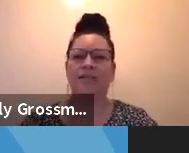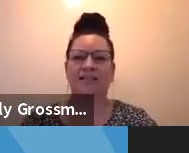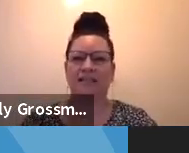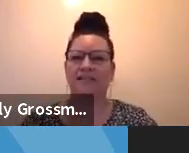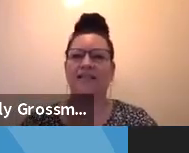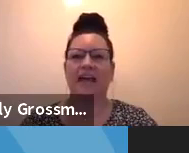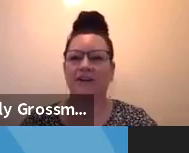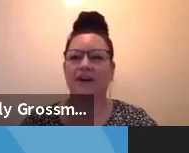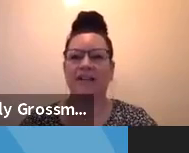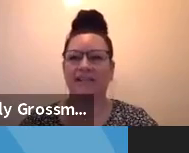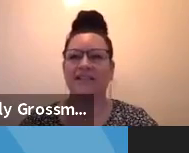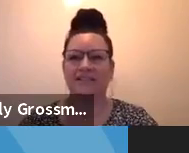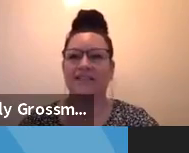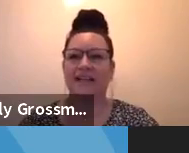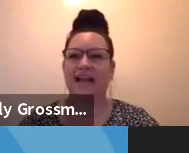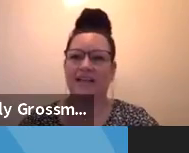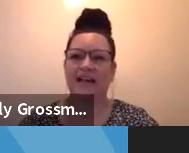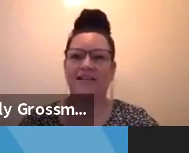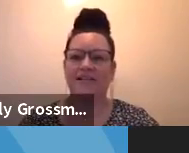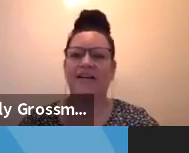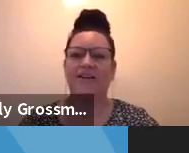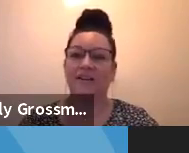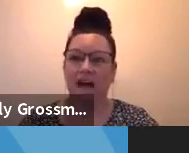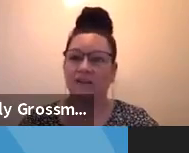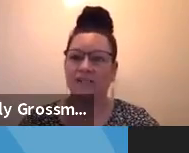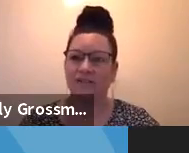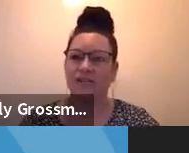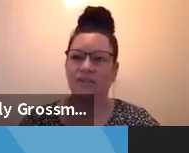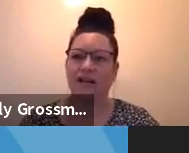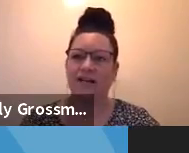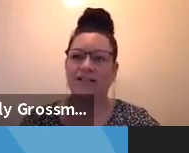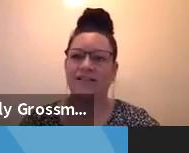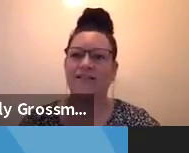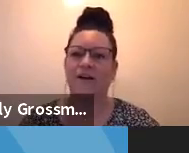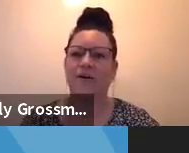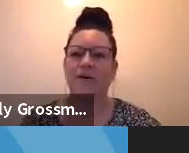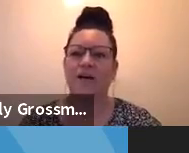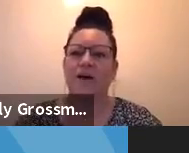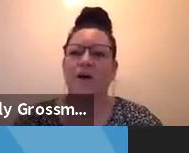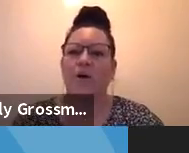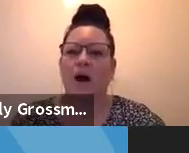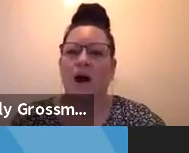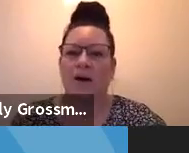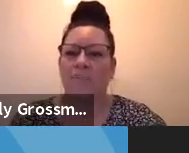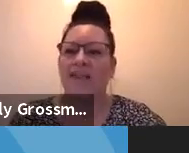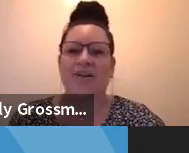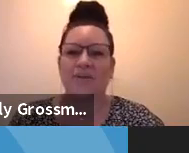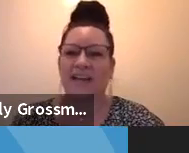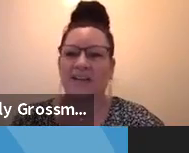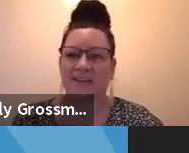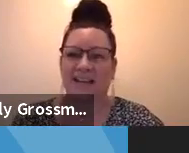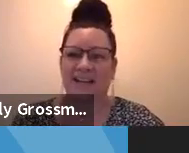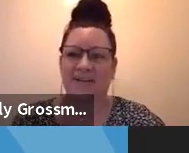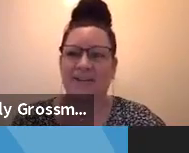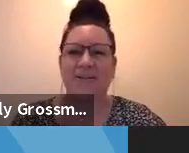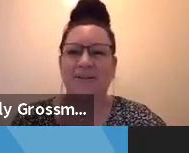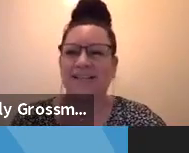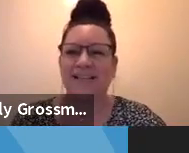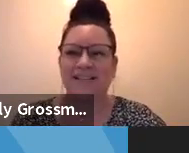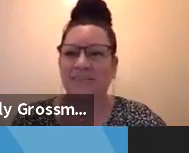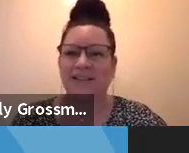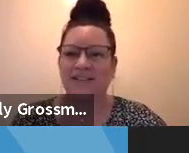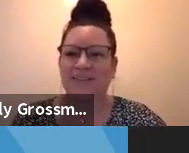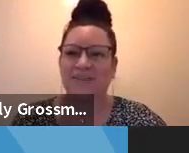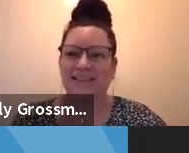put DBT together as it is today and has done a lot of research on it. So thank you, thank you, thank you. It's